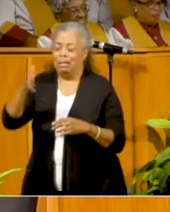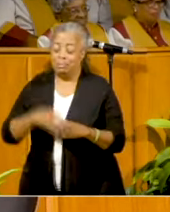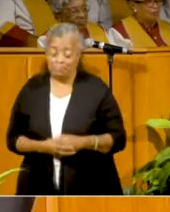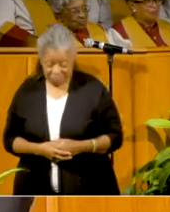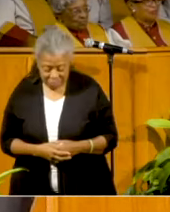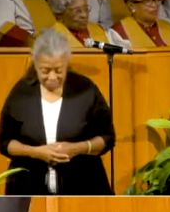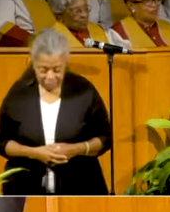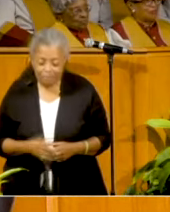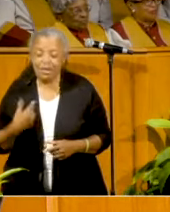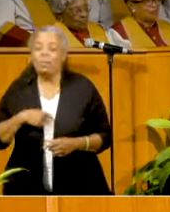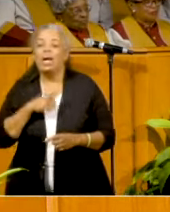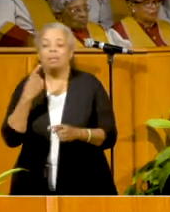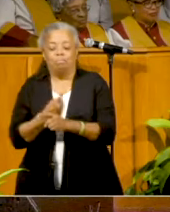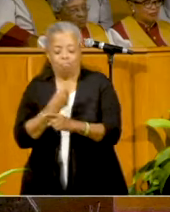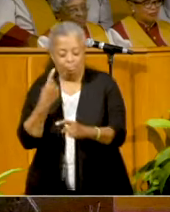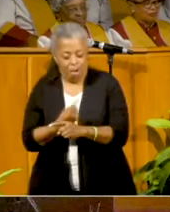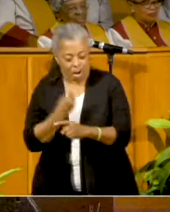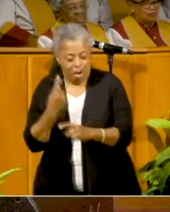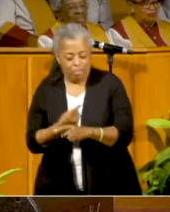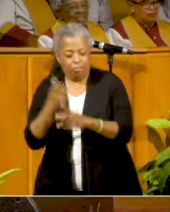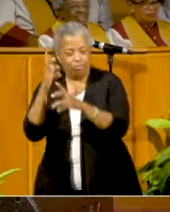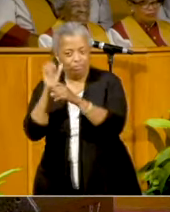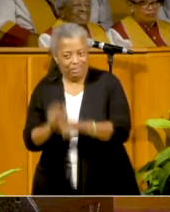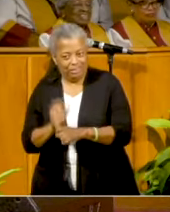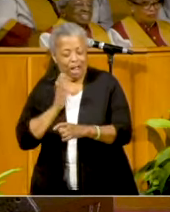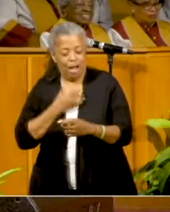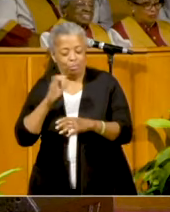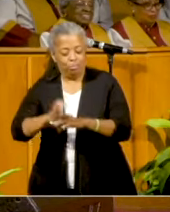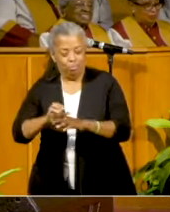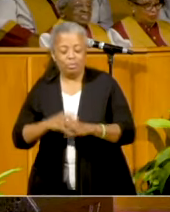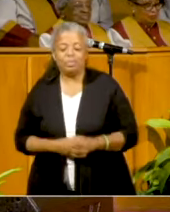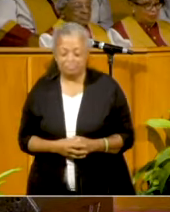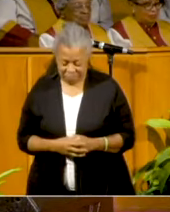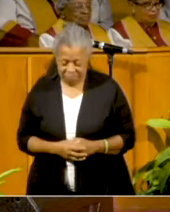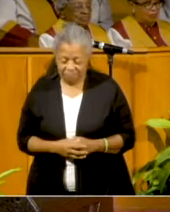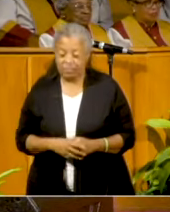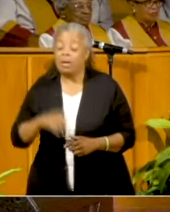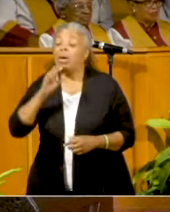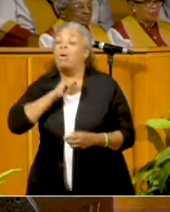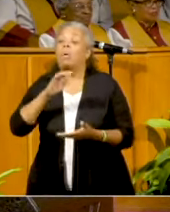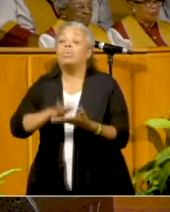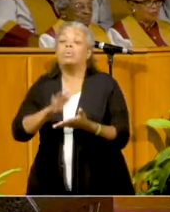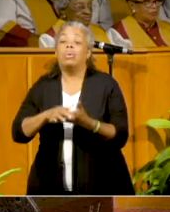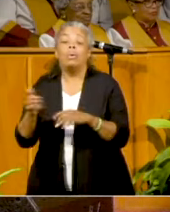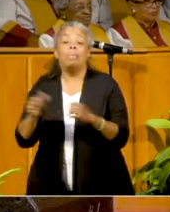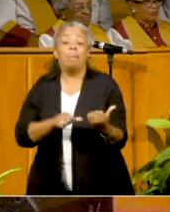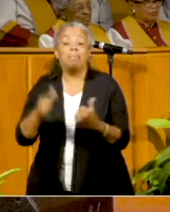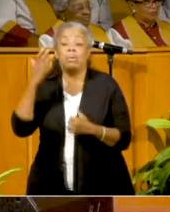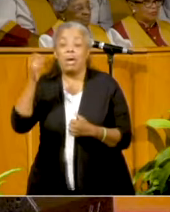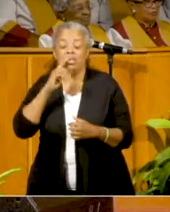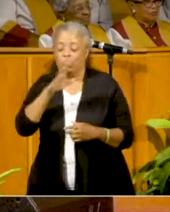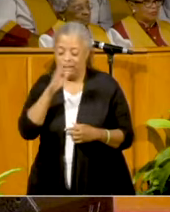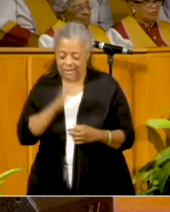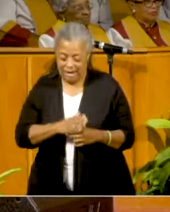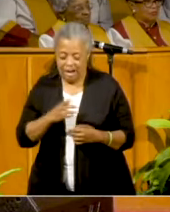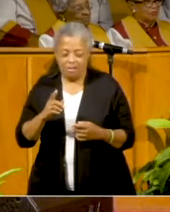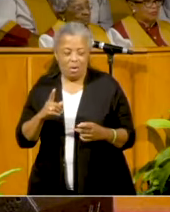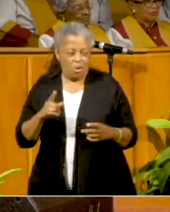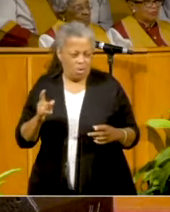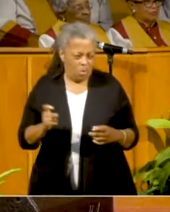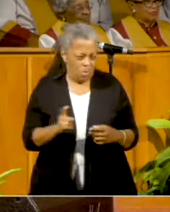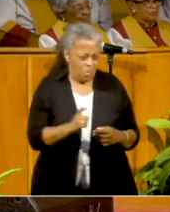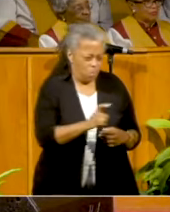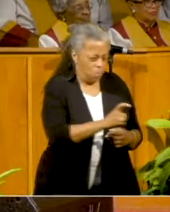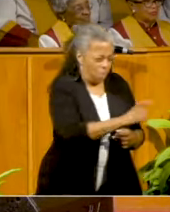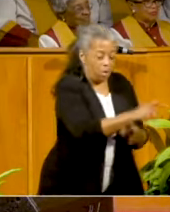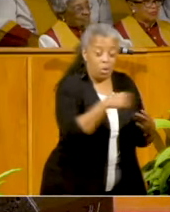We had proper protocol in this old school Baptist church. You know old school Baptist because you never walk in front of the pulpit